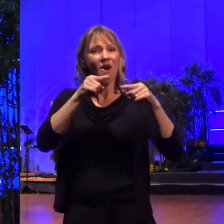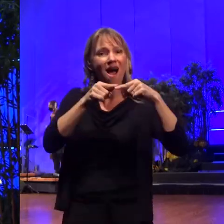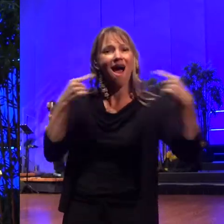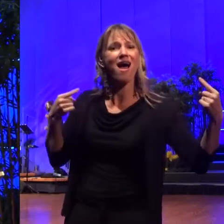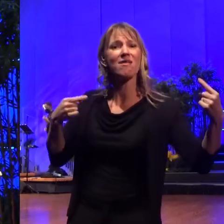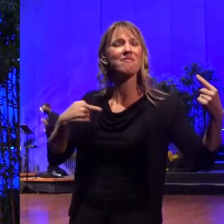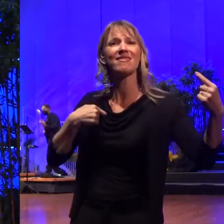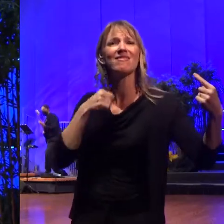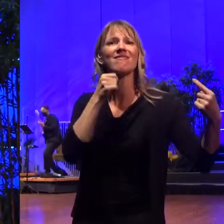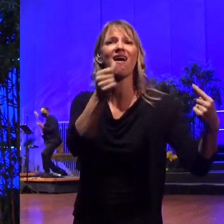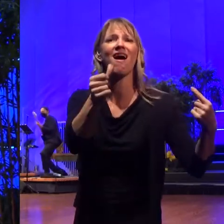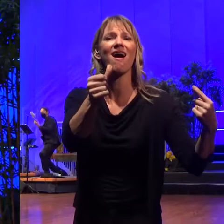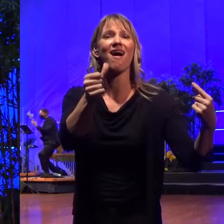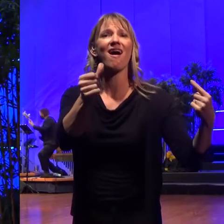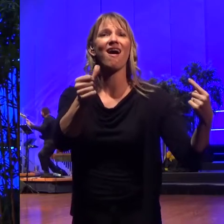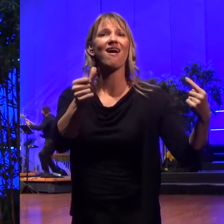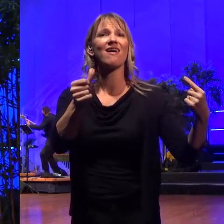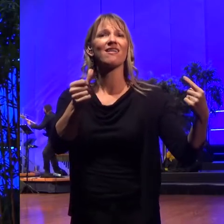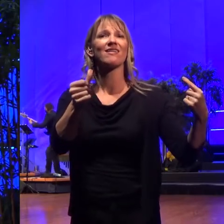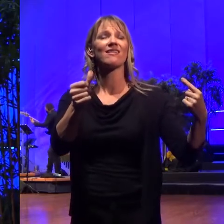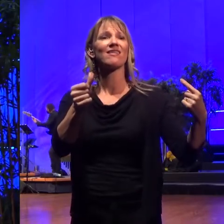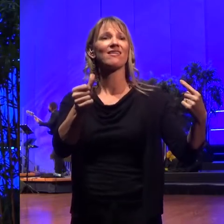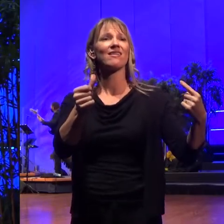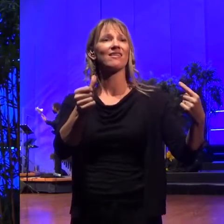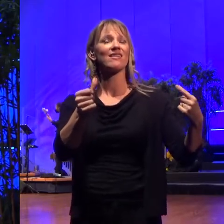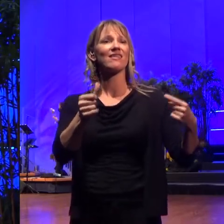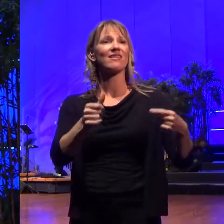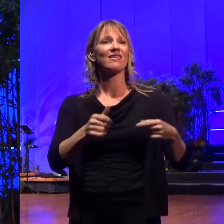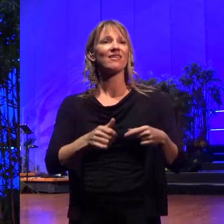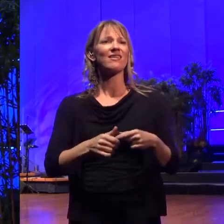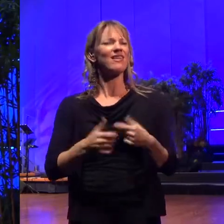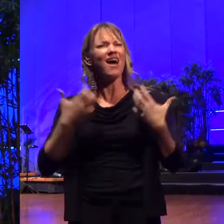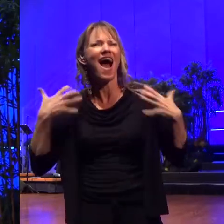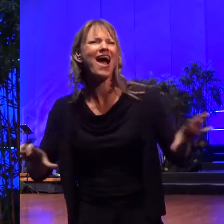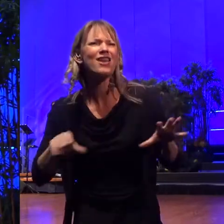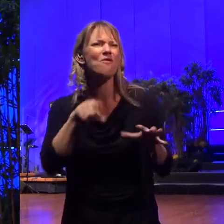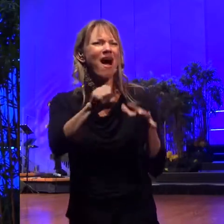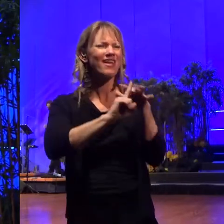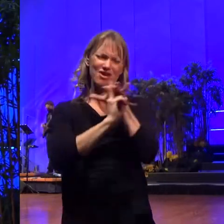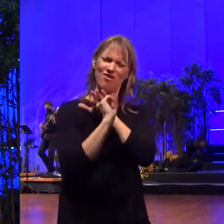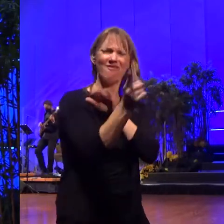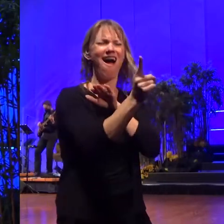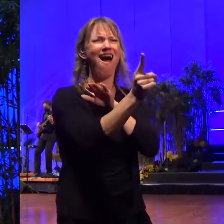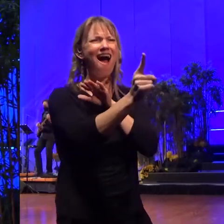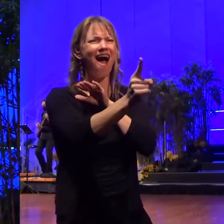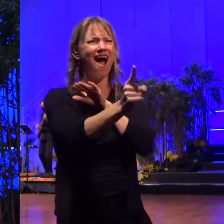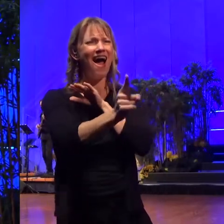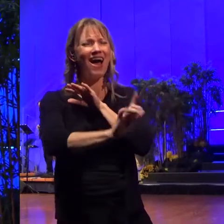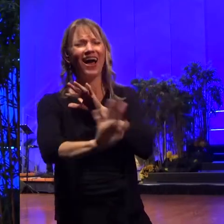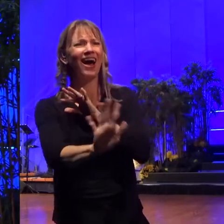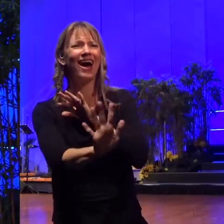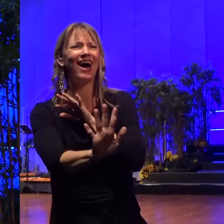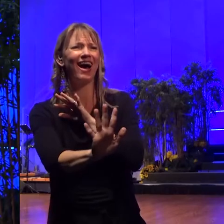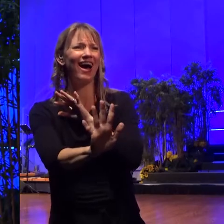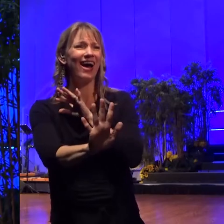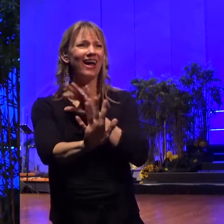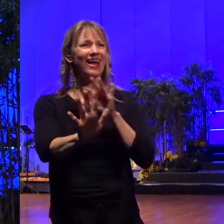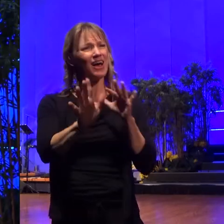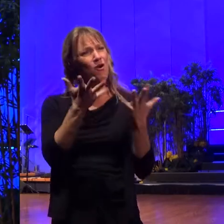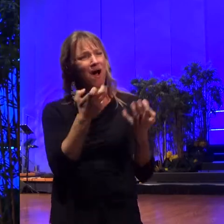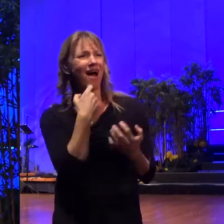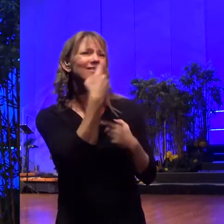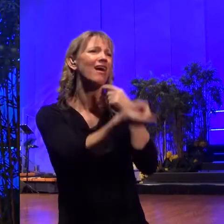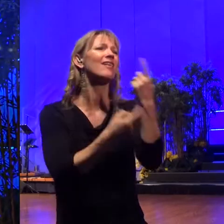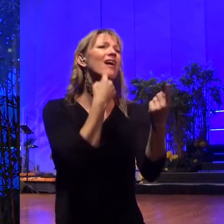I'm not your enemy. I don't want you to run away. I've got